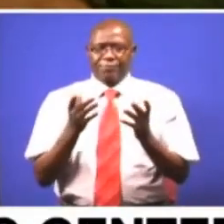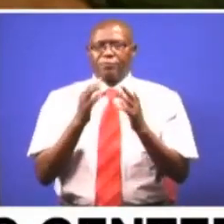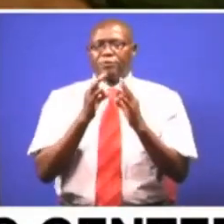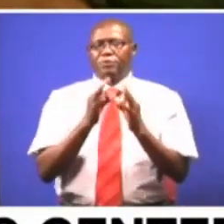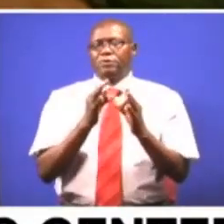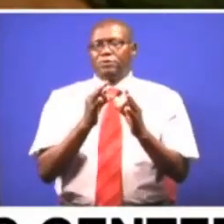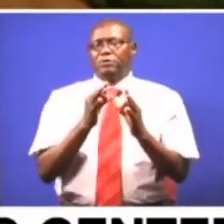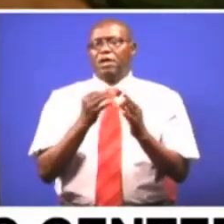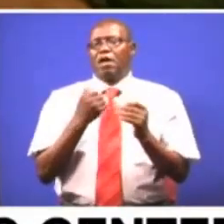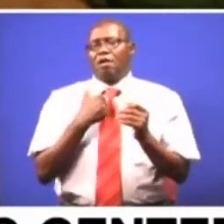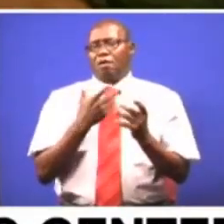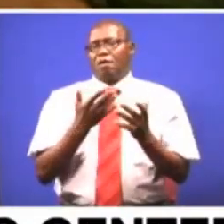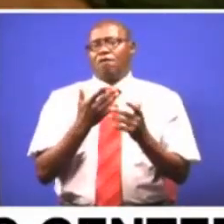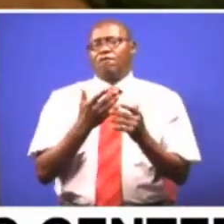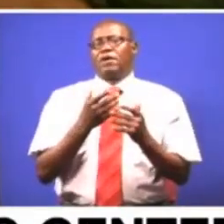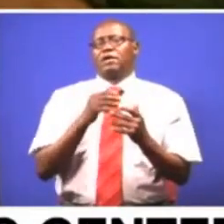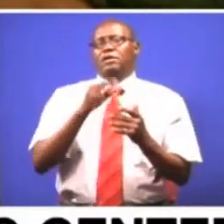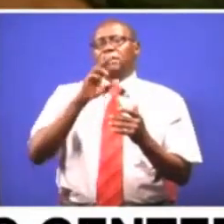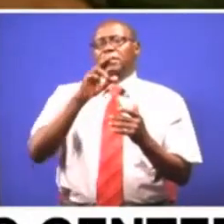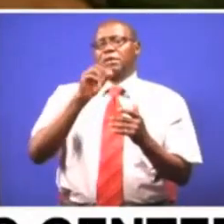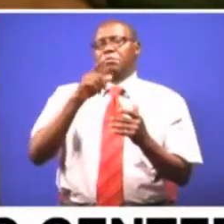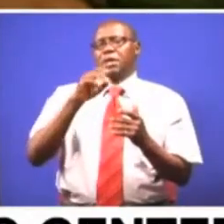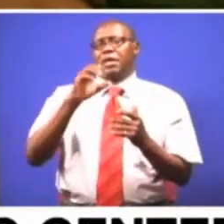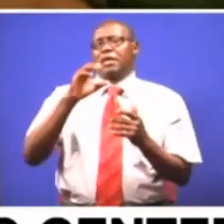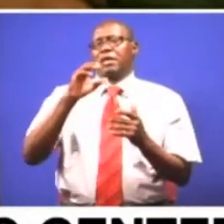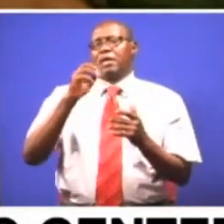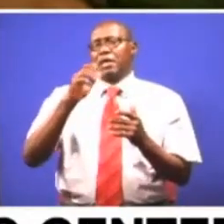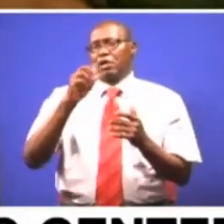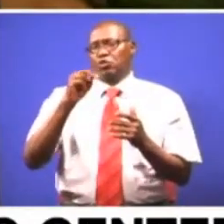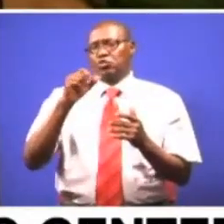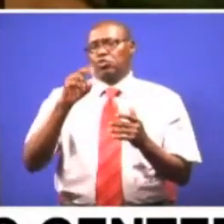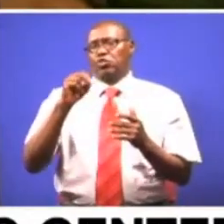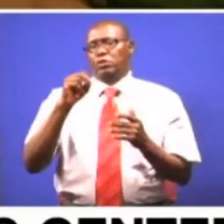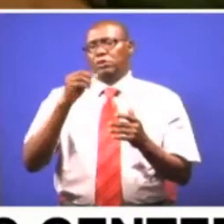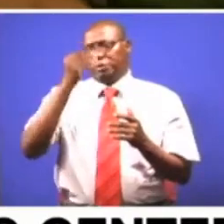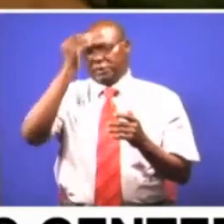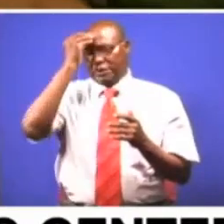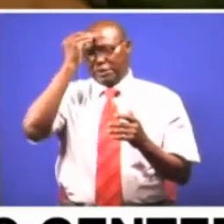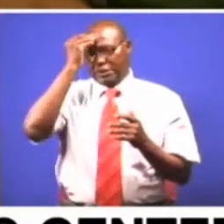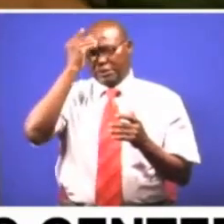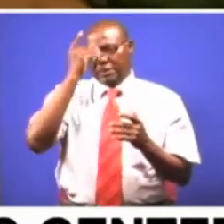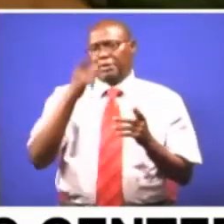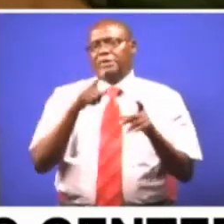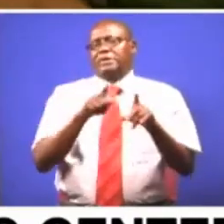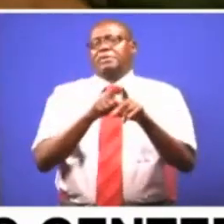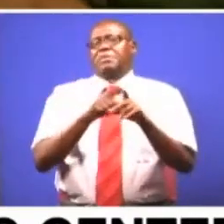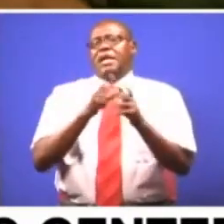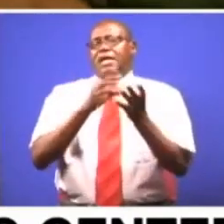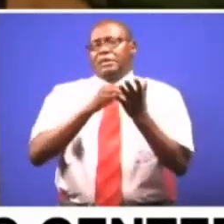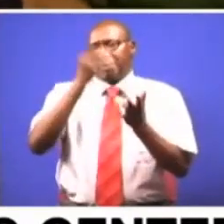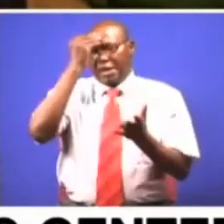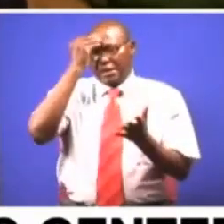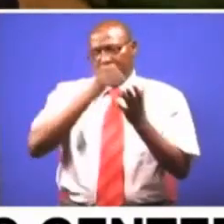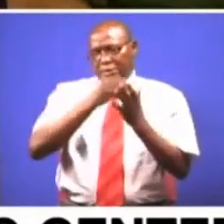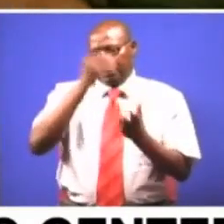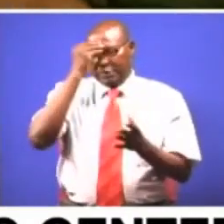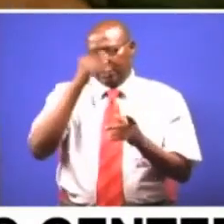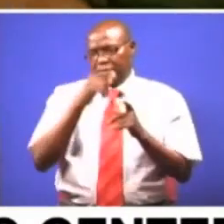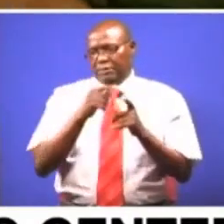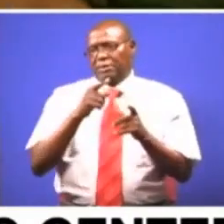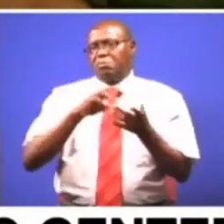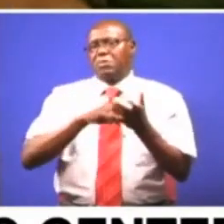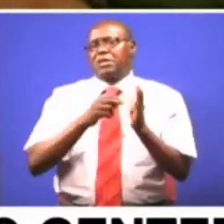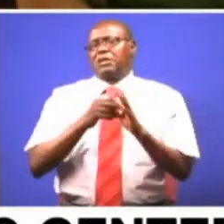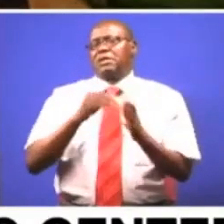replication studies. Now, what is a replication studies or a similar study? Imagine that you have a study in